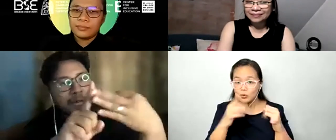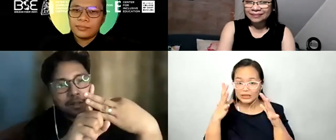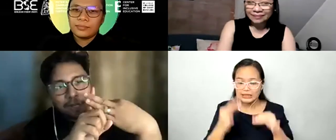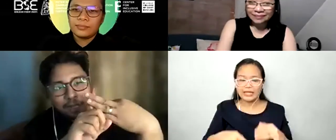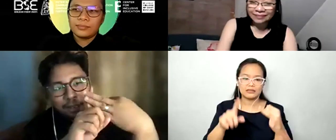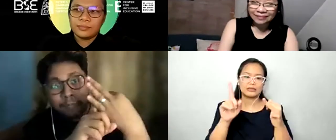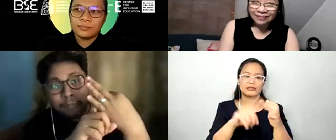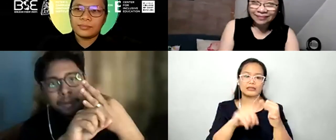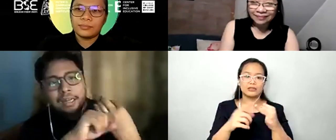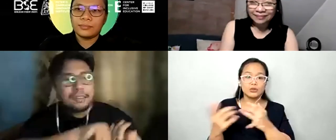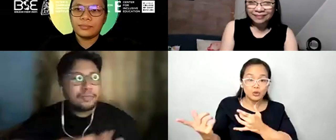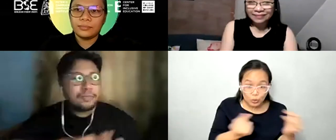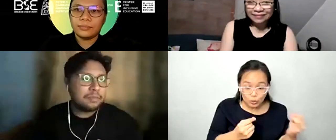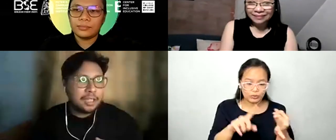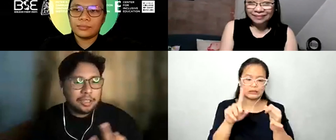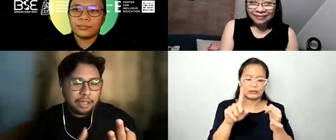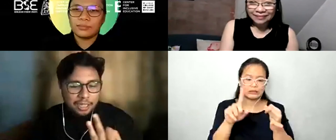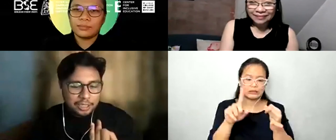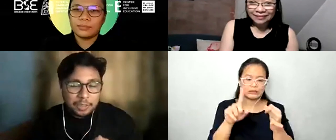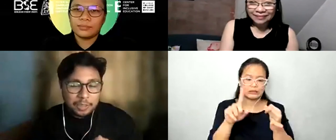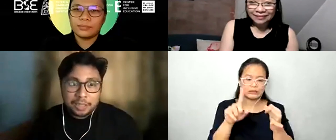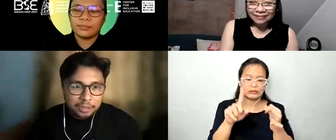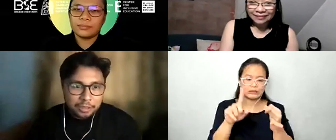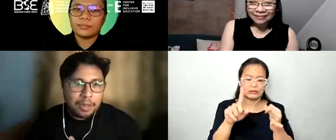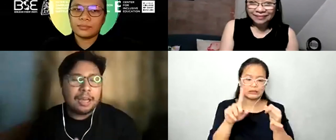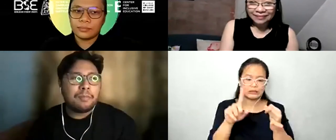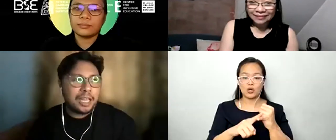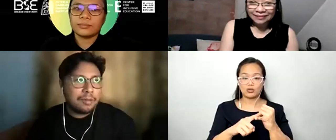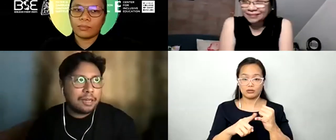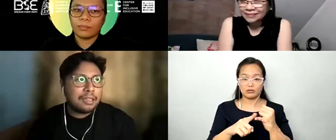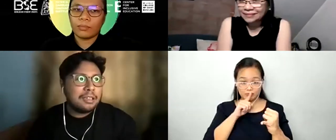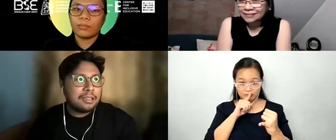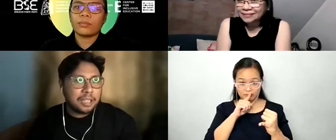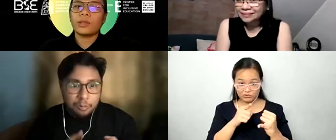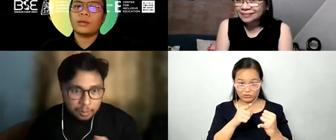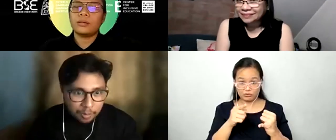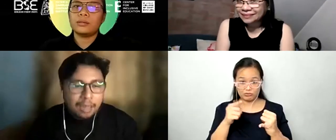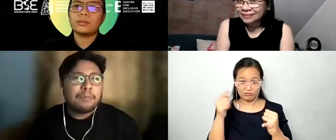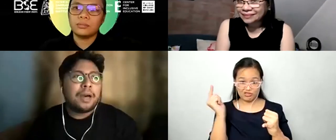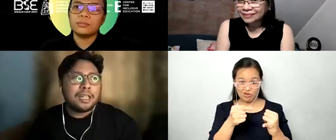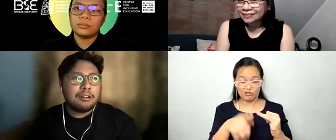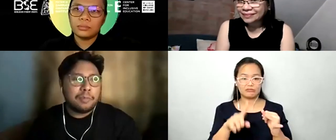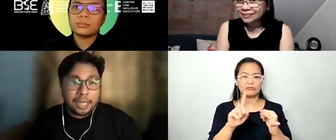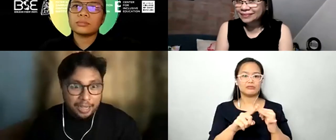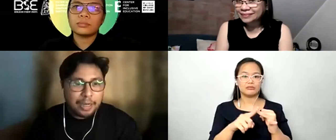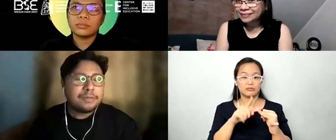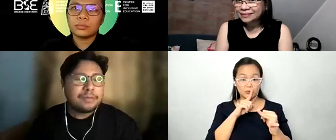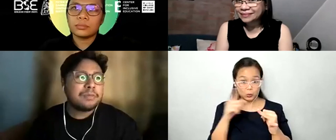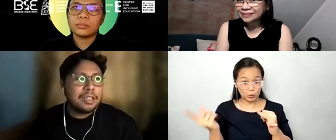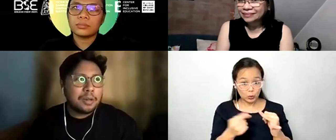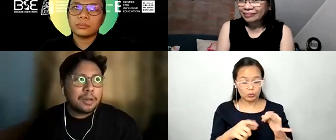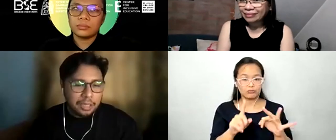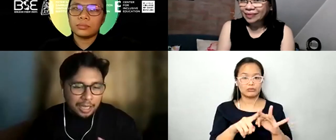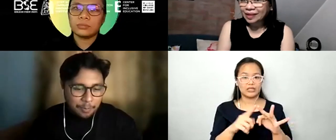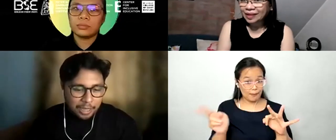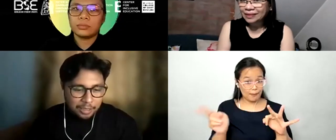pangatlo, like impact. So intention, may intention ka ba? Pangalawa, kinumit mo ba? Pangatlo, may nangyari ba? So I